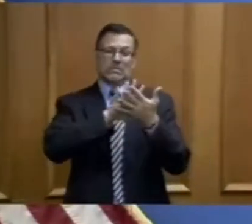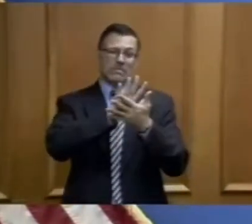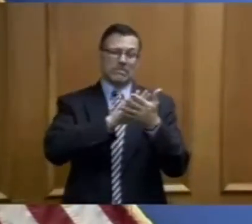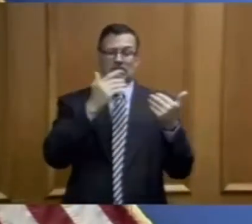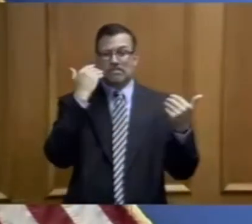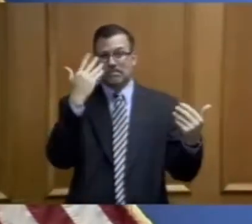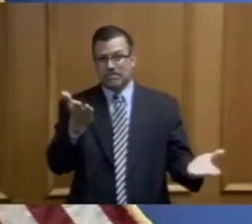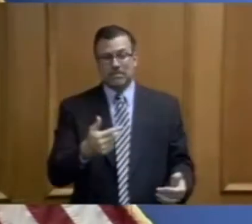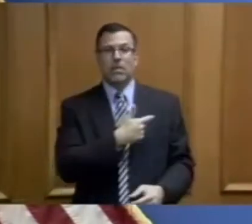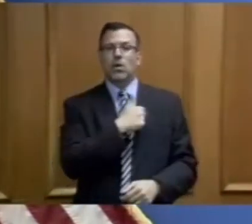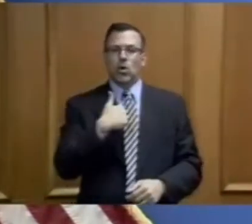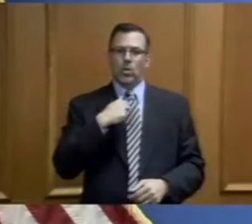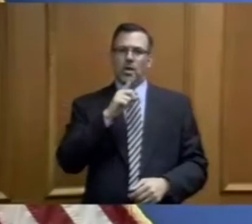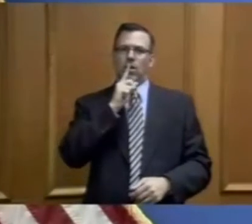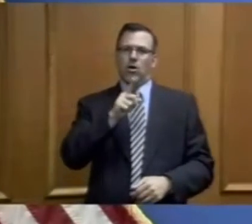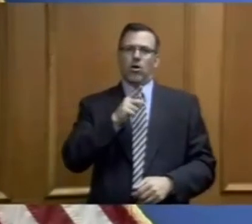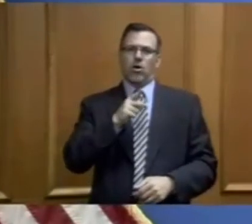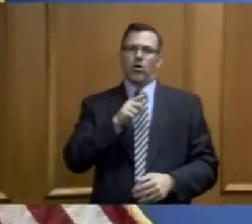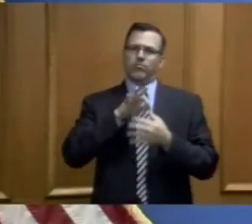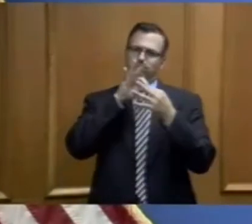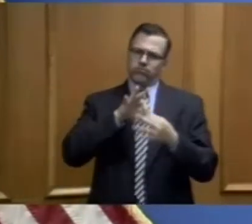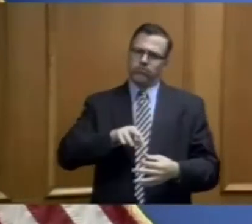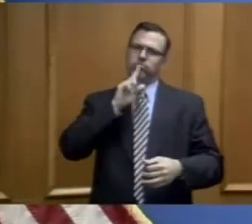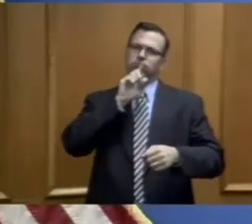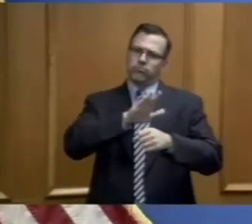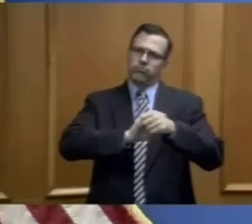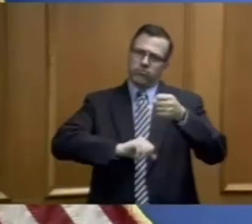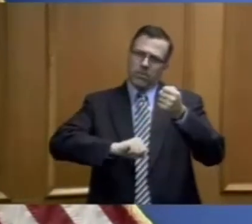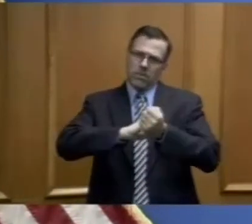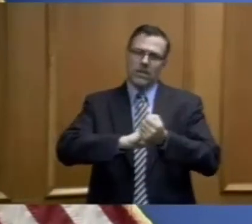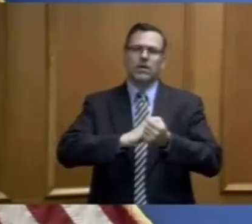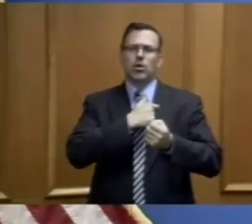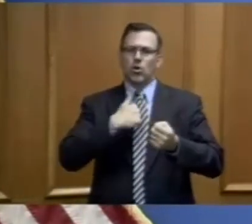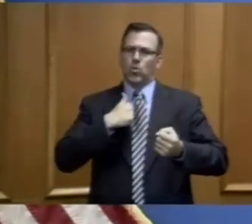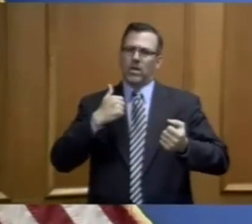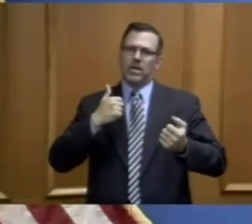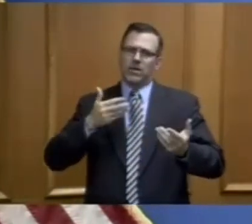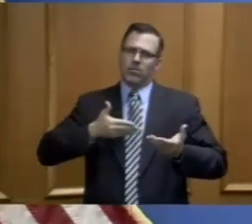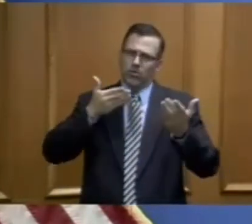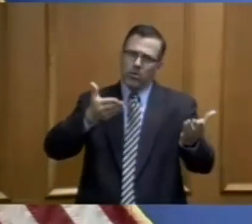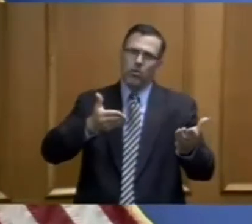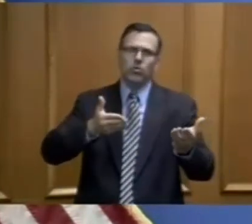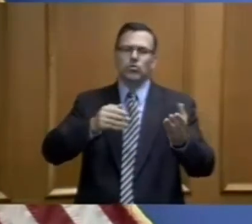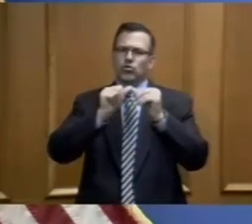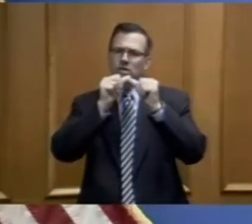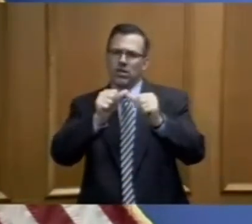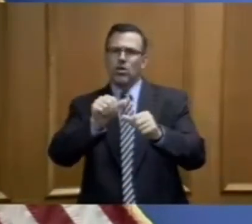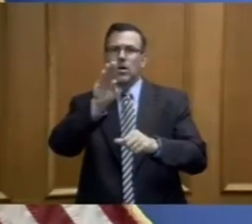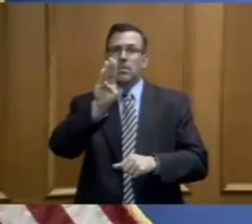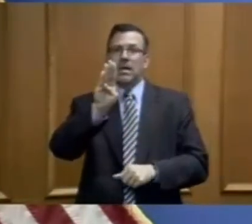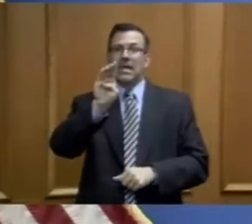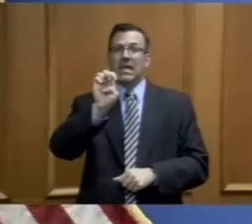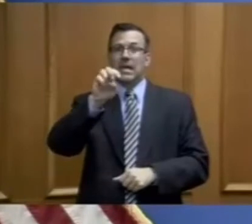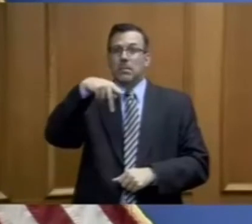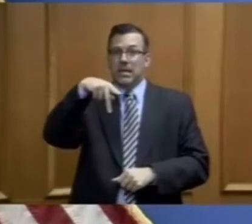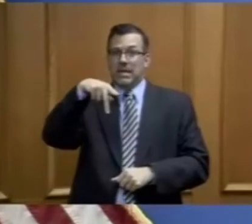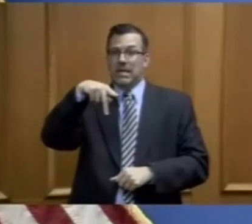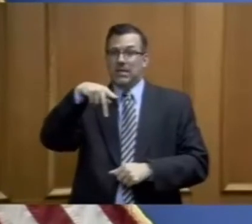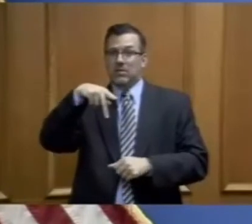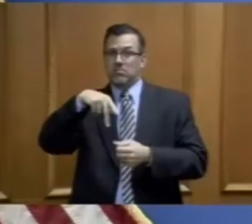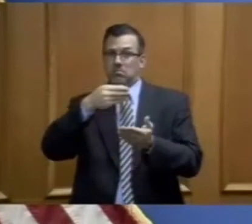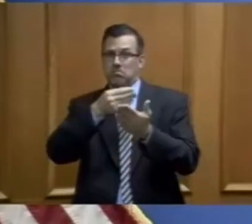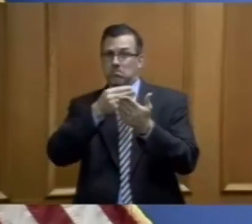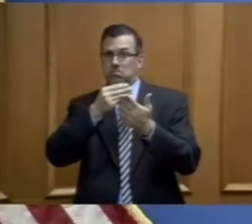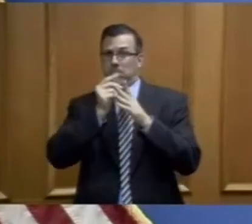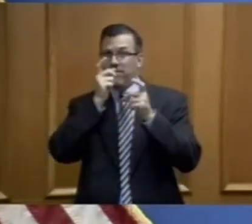to and are proposing to continue the BEP funding. We need to make